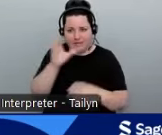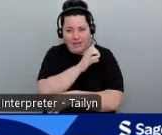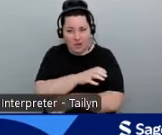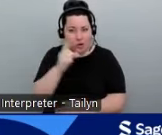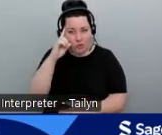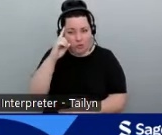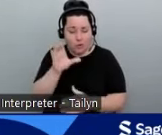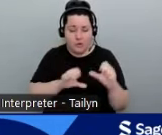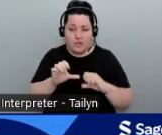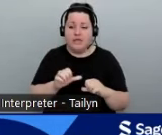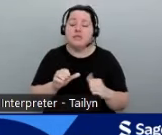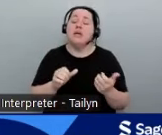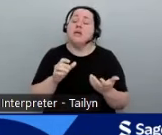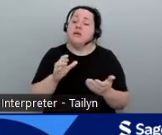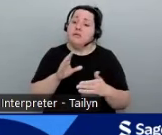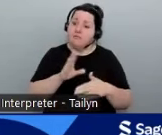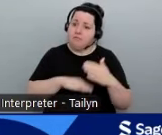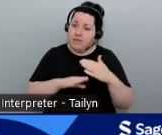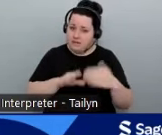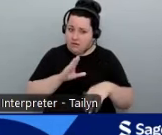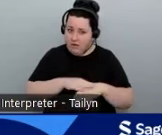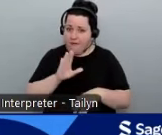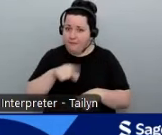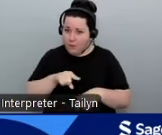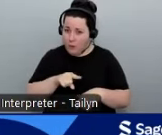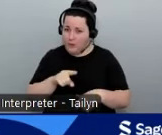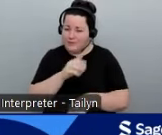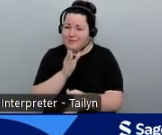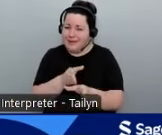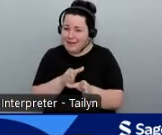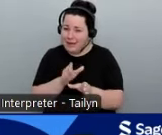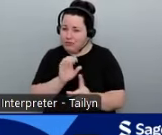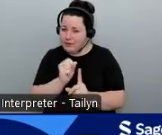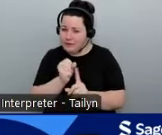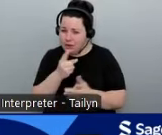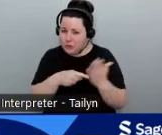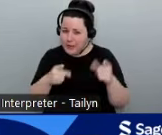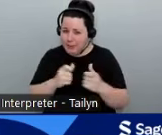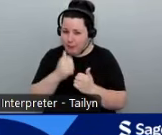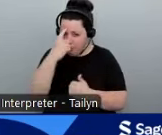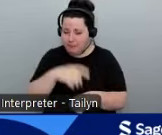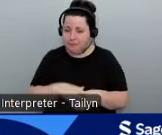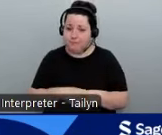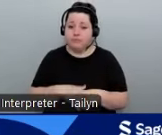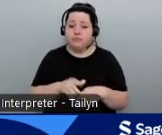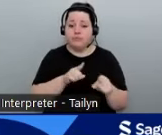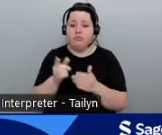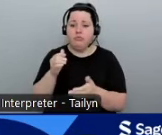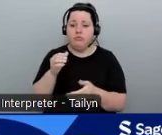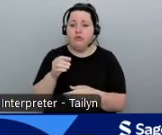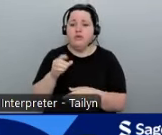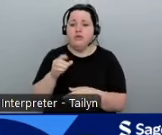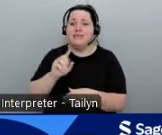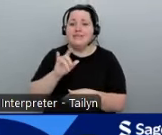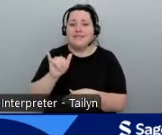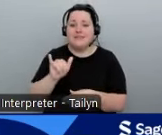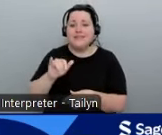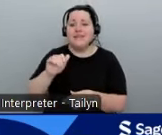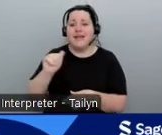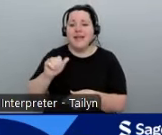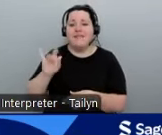on the brain-based mechanisms underlying psychiatric conditions. We're also joined by Dr. Tiffany A. Flowers, a